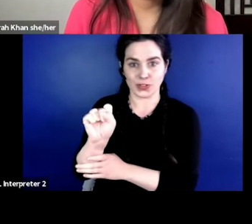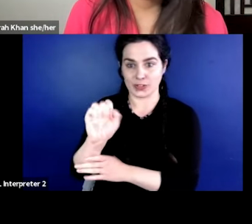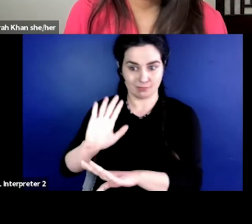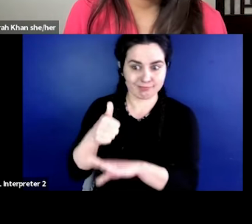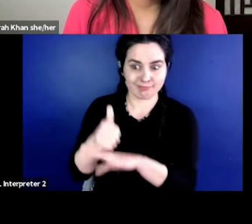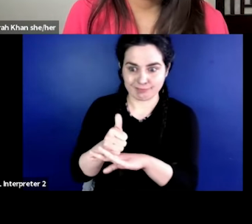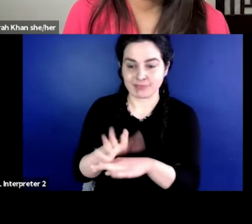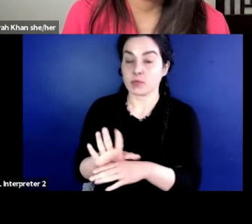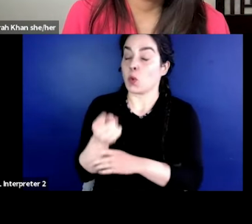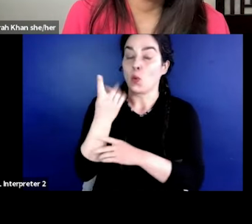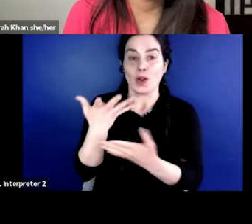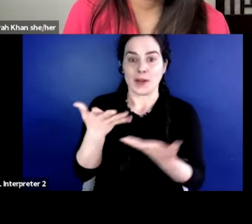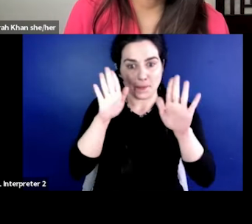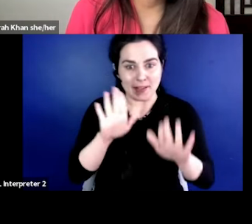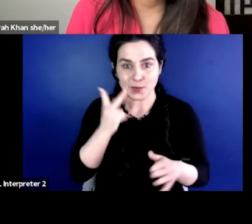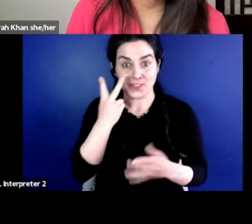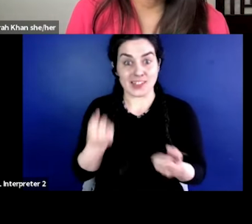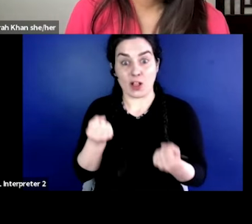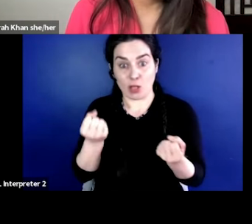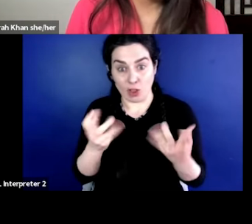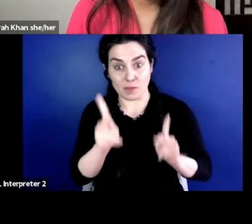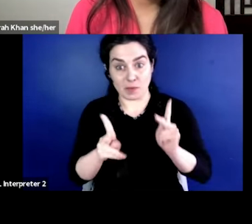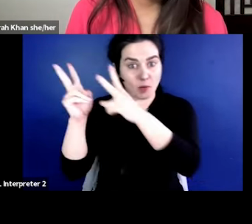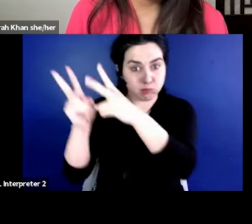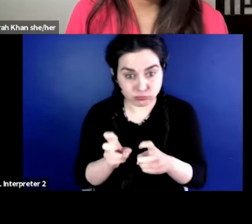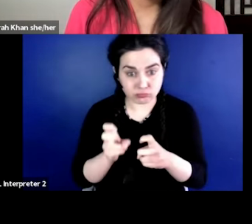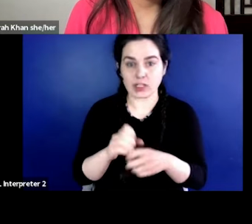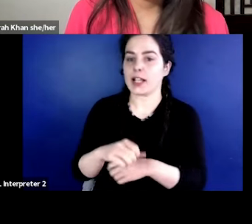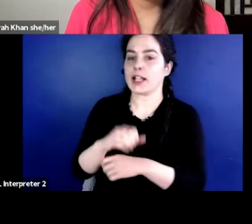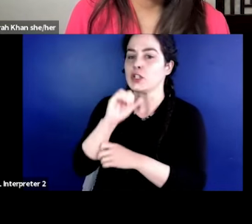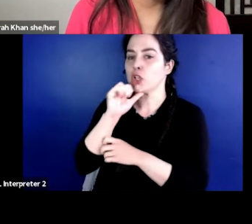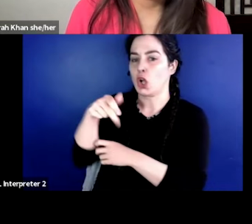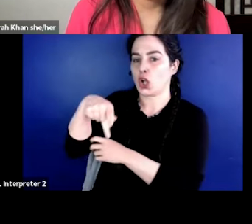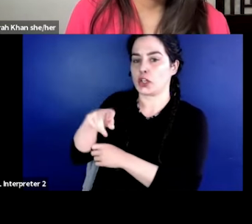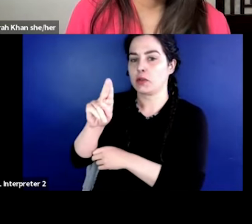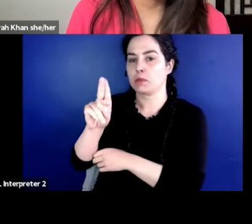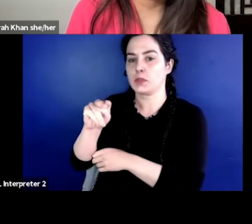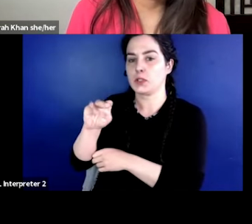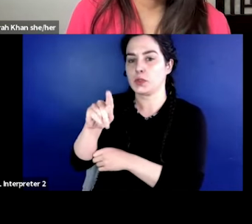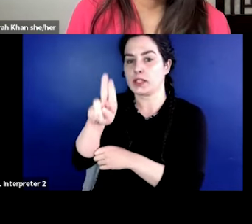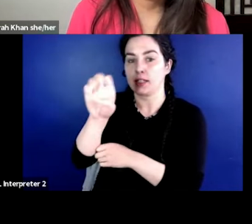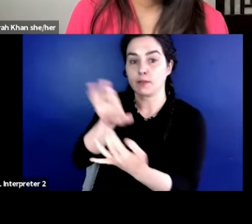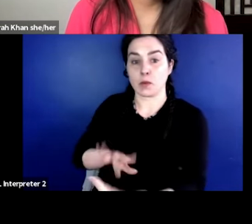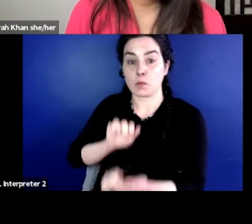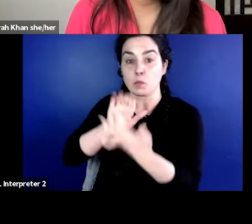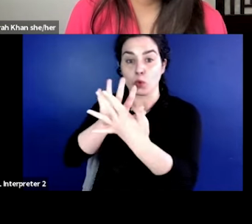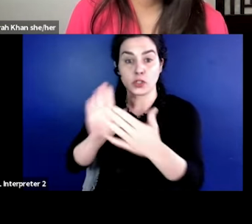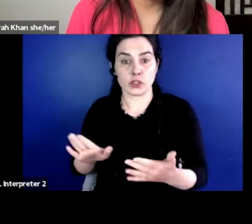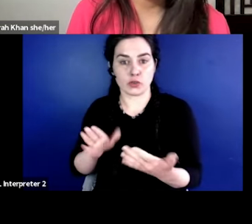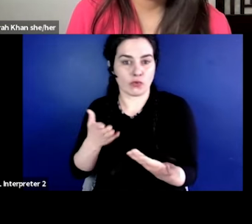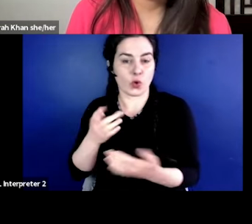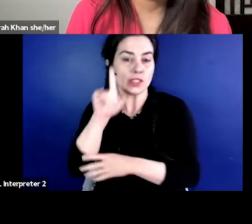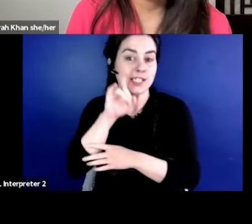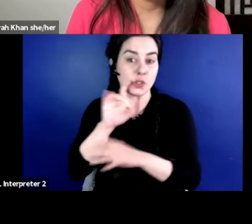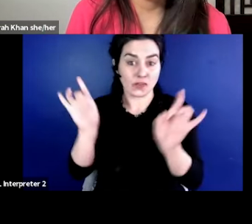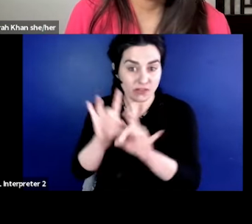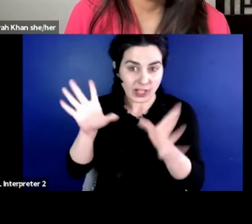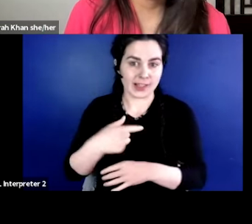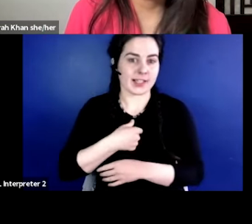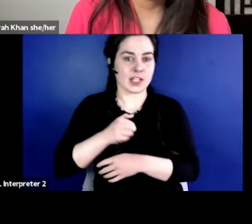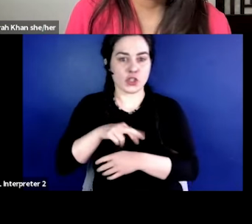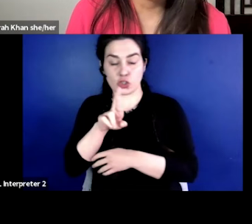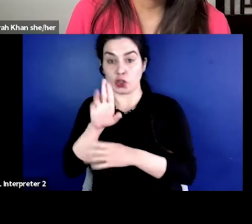we've seen so many downloads of is a non-punitive approaches to addressing sexual violence and gender-based violence on campuses. And we'll talk a little bit more about some of the